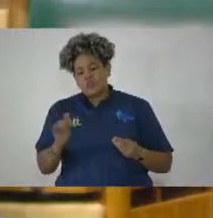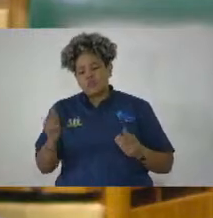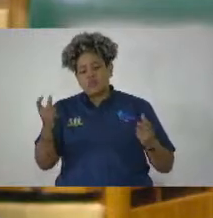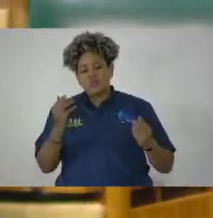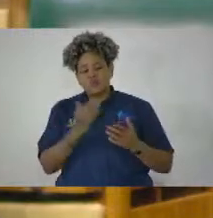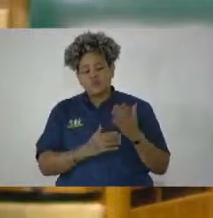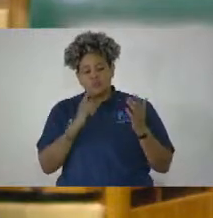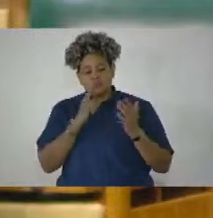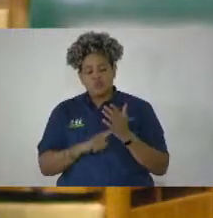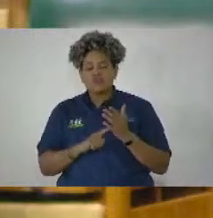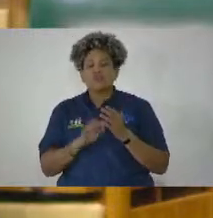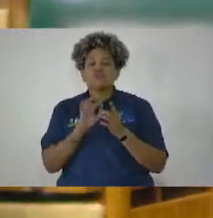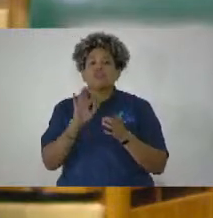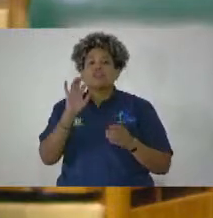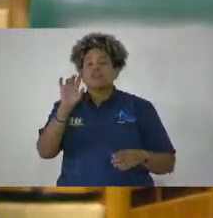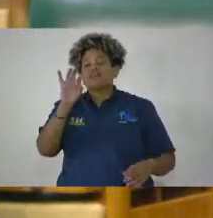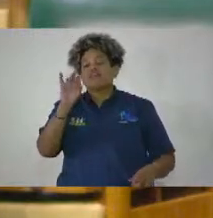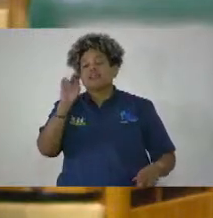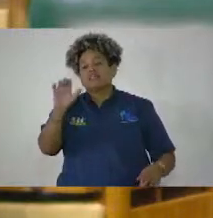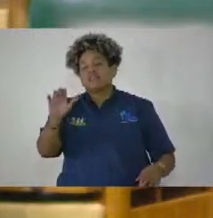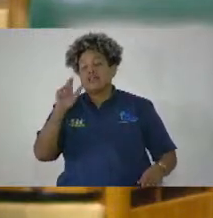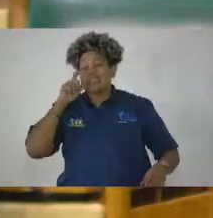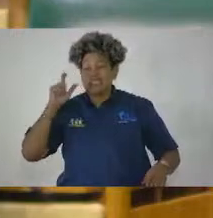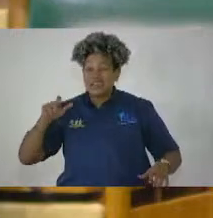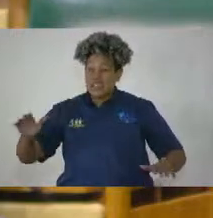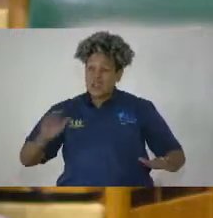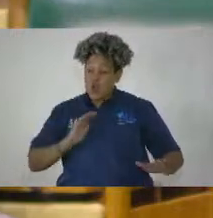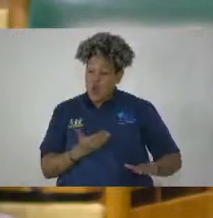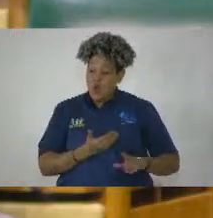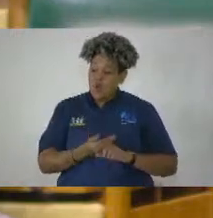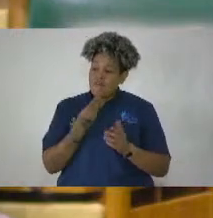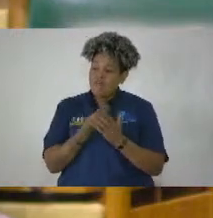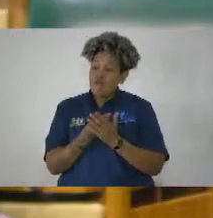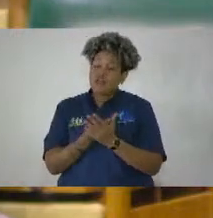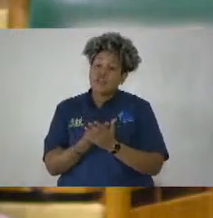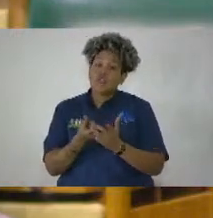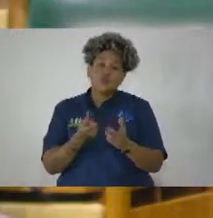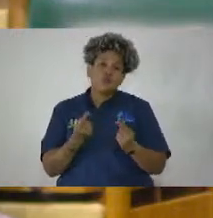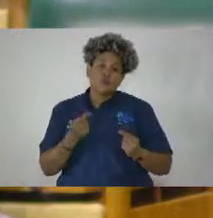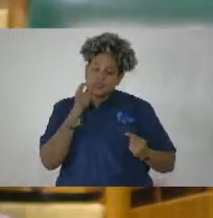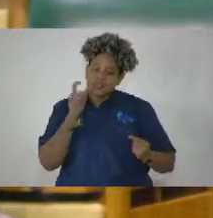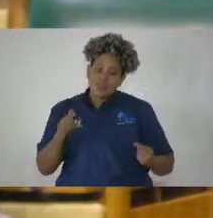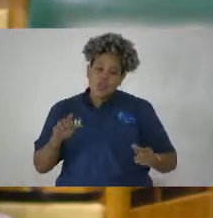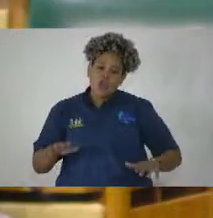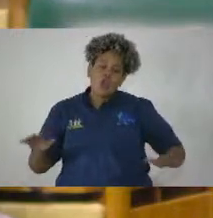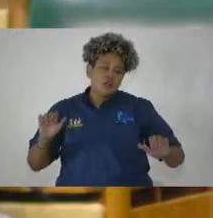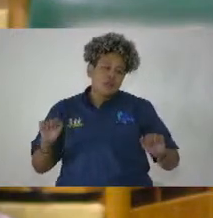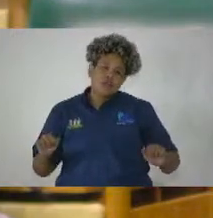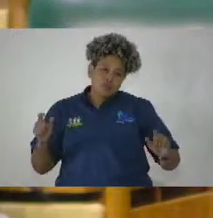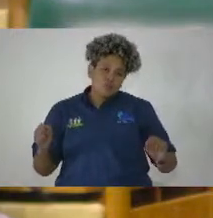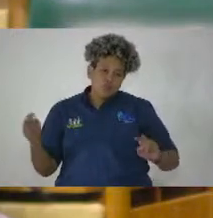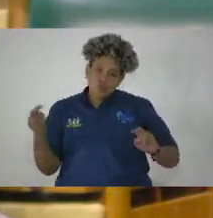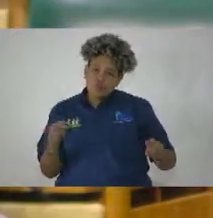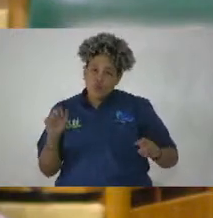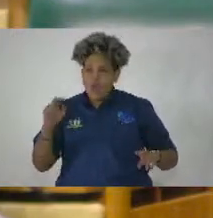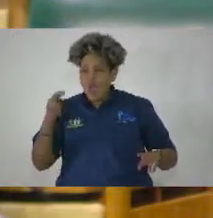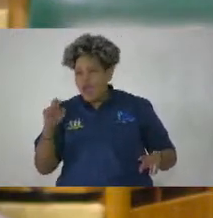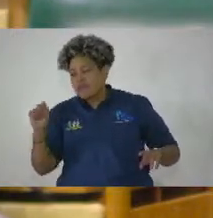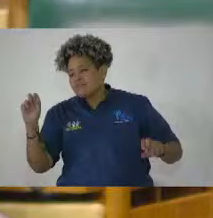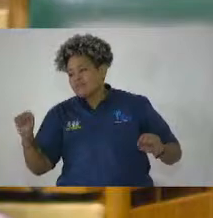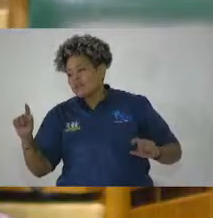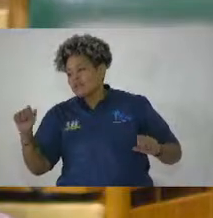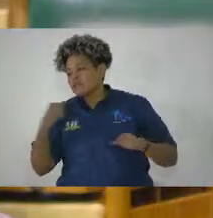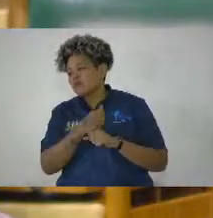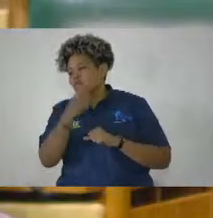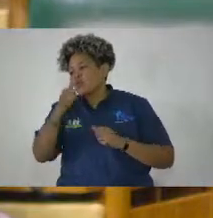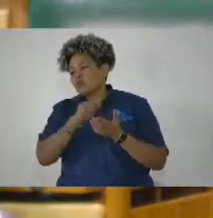some research on the FinSAC archives. Now, they don't need our funding to do that, let's be clear. Anybody can look at the archives and produce their